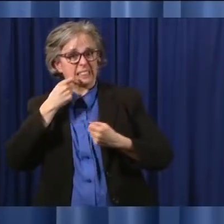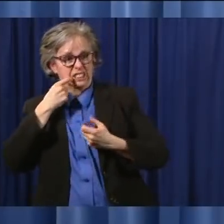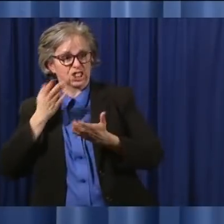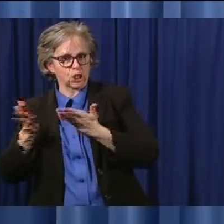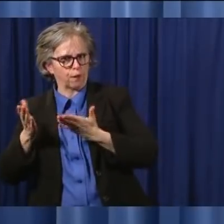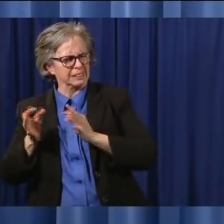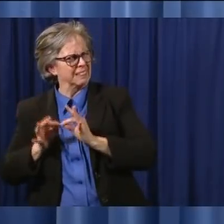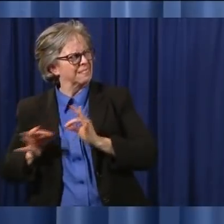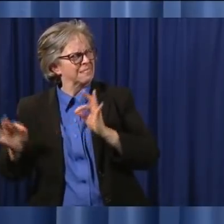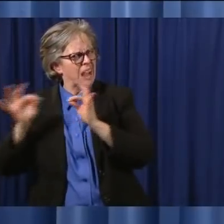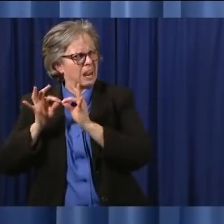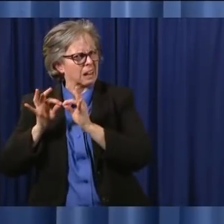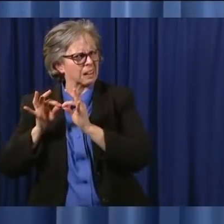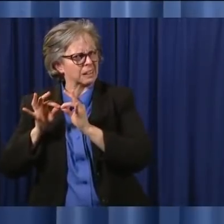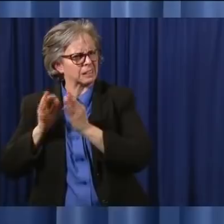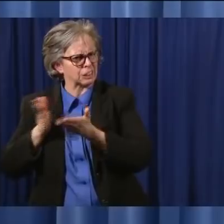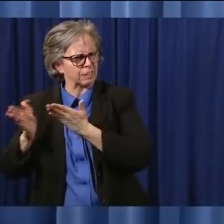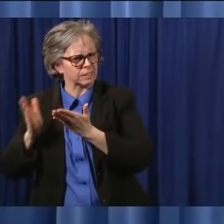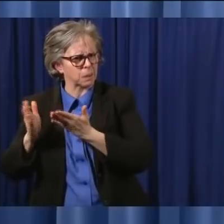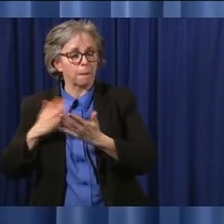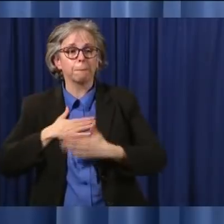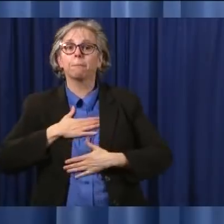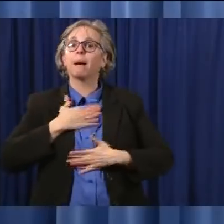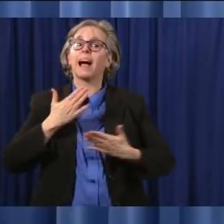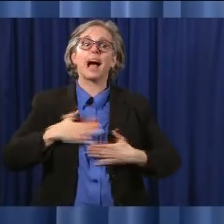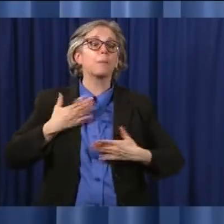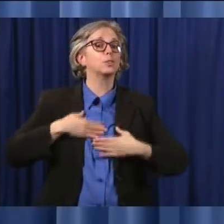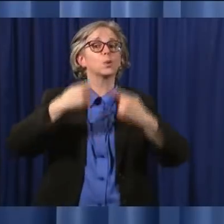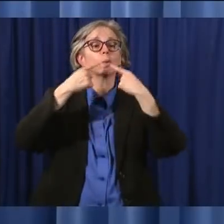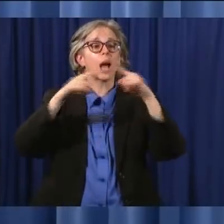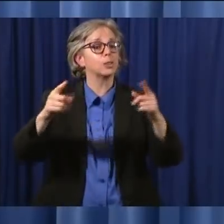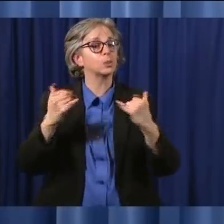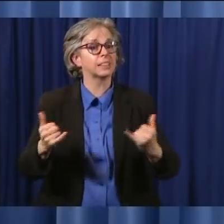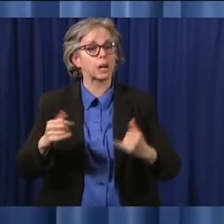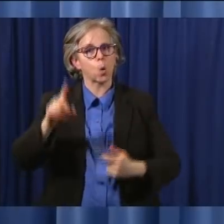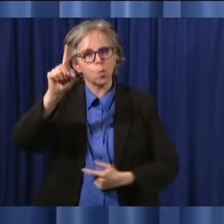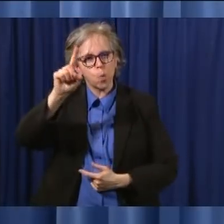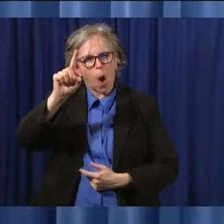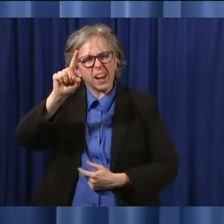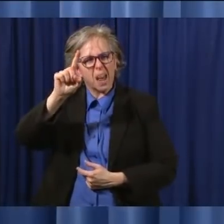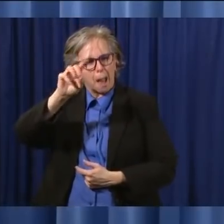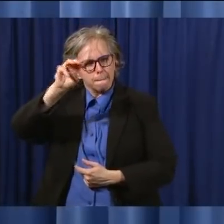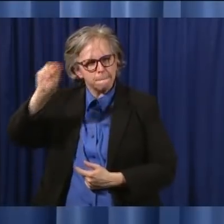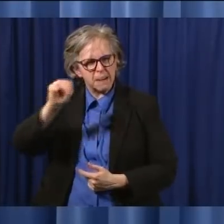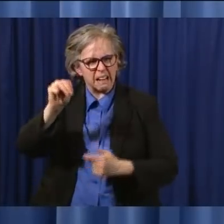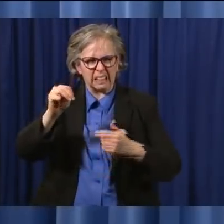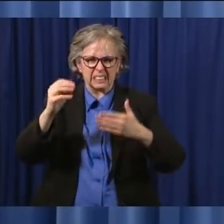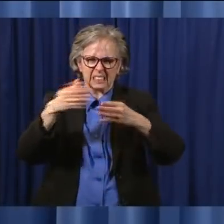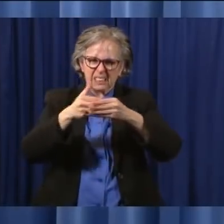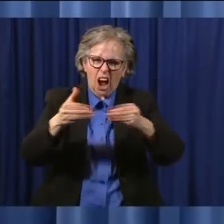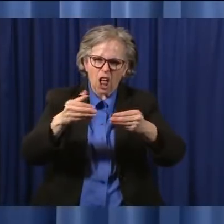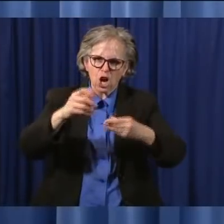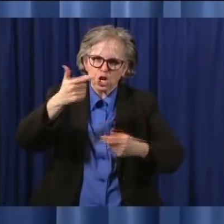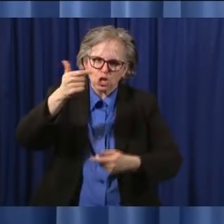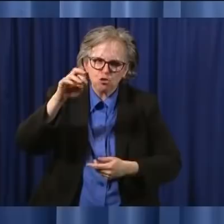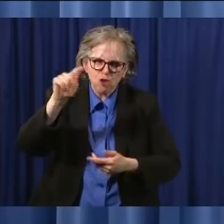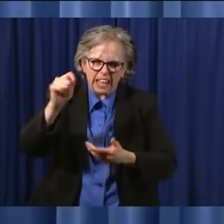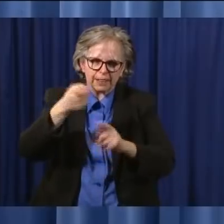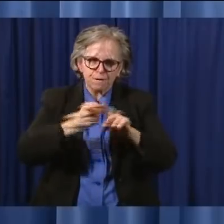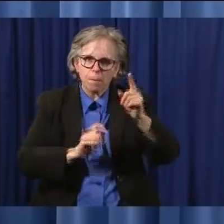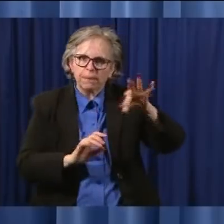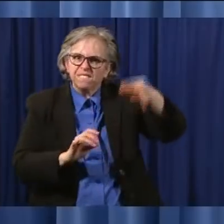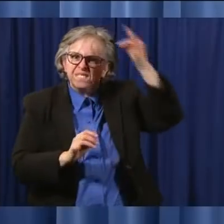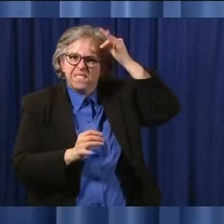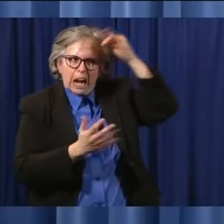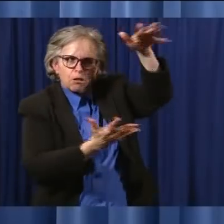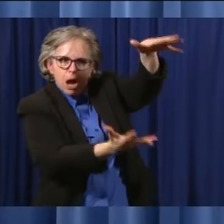We're pleased to announce today a $1 million grant that's been obtained from the federal government. These are federal